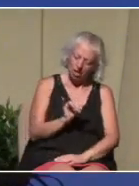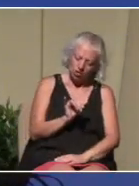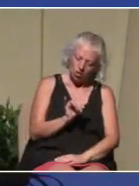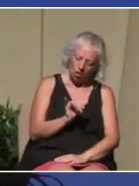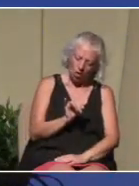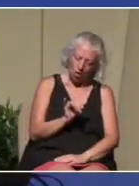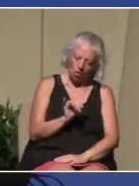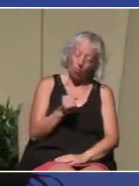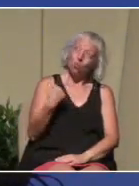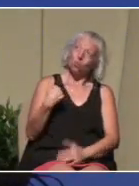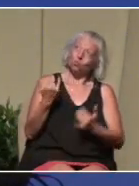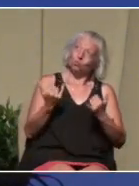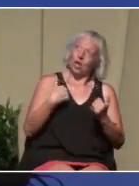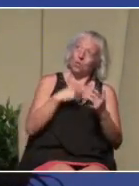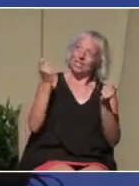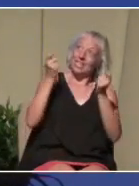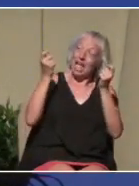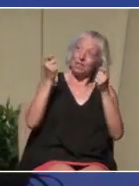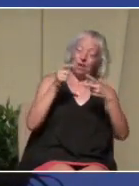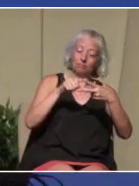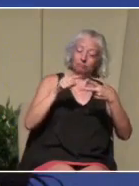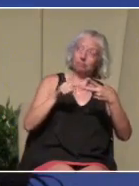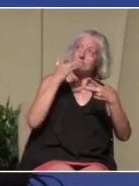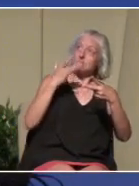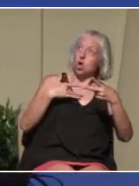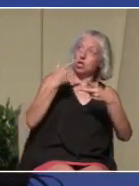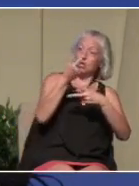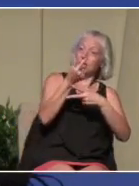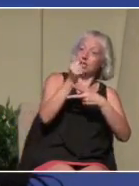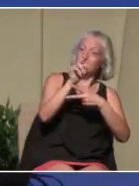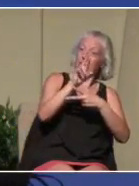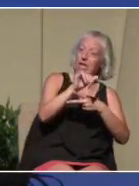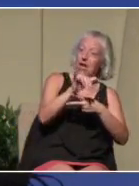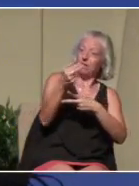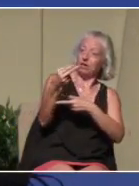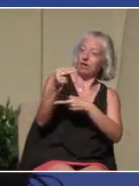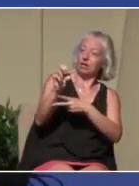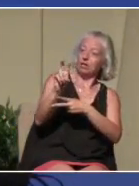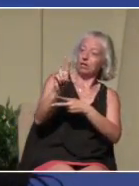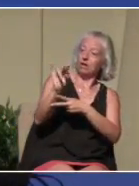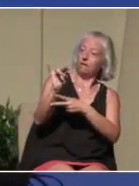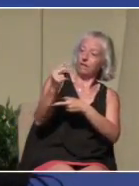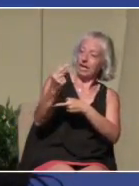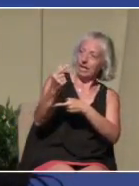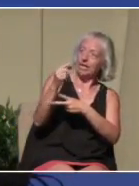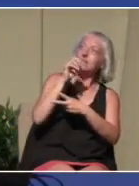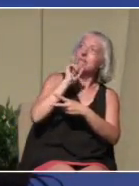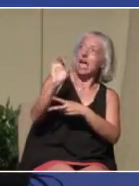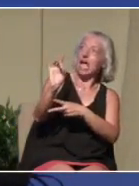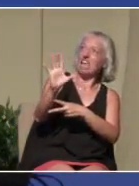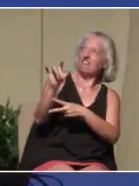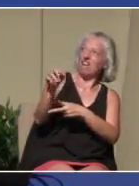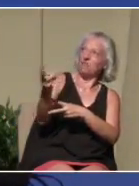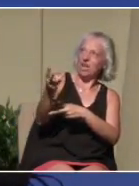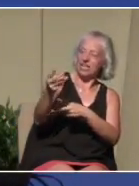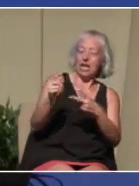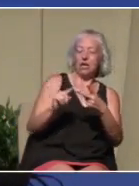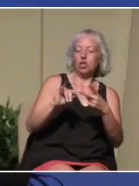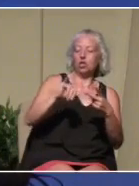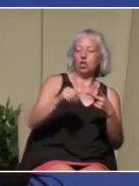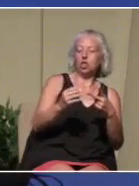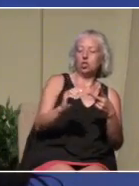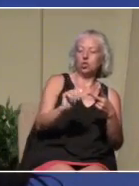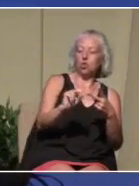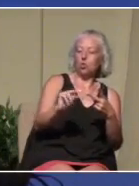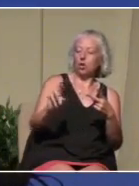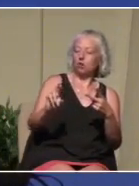want to celebrate this morning with Gary Huving, whose 85th birthday is this Wednesday, and with Joan Reeve, who turns 93